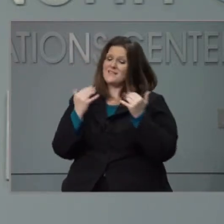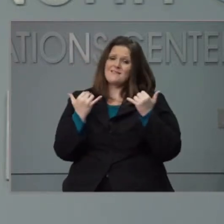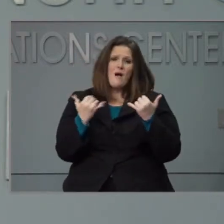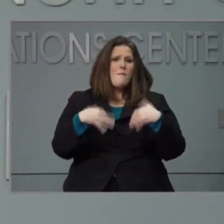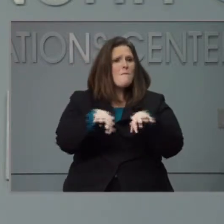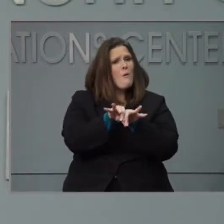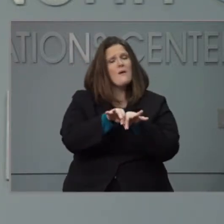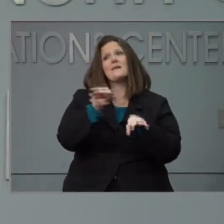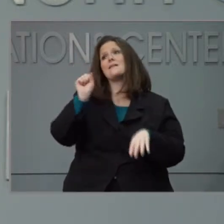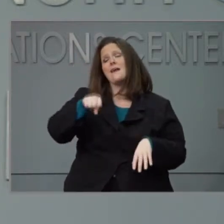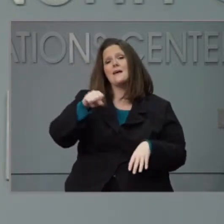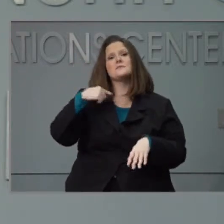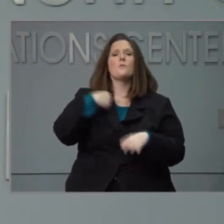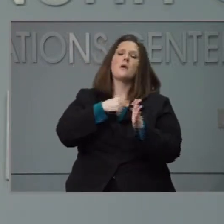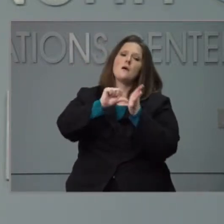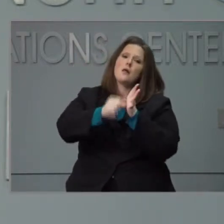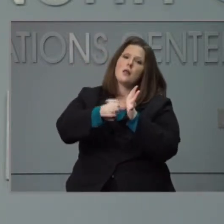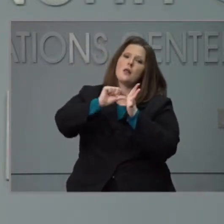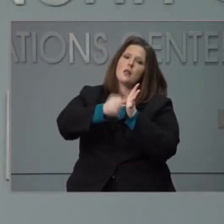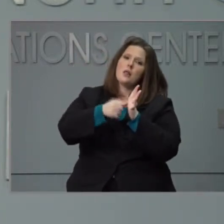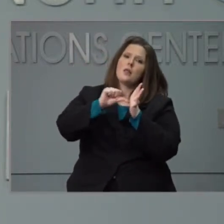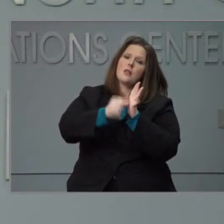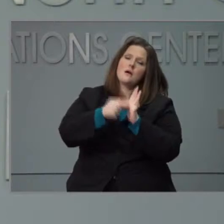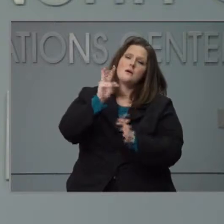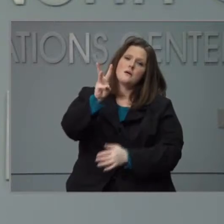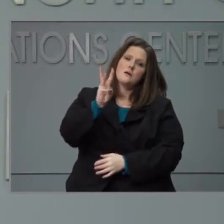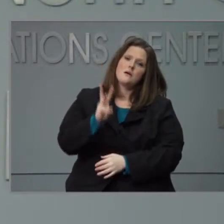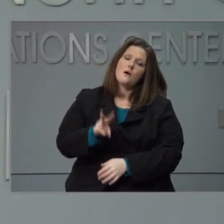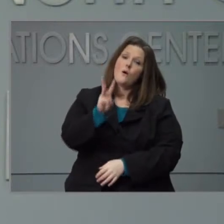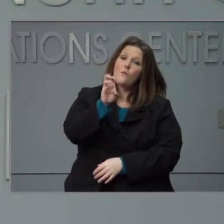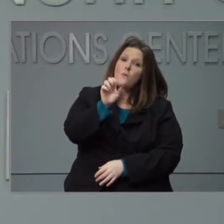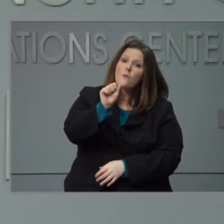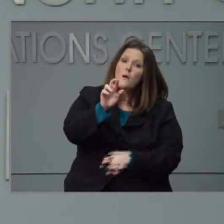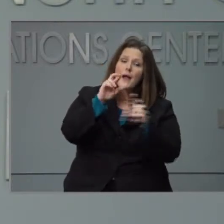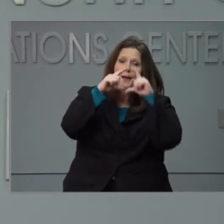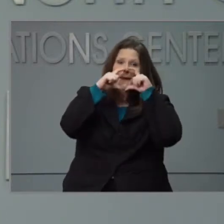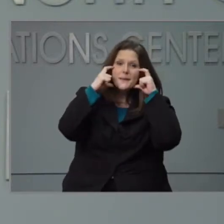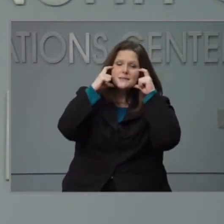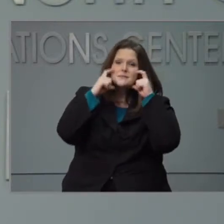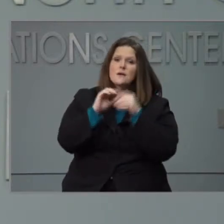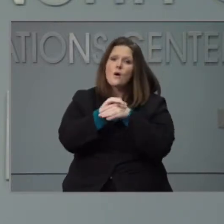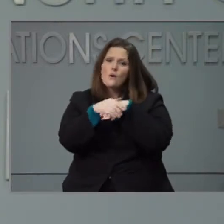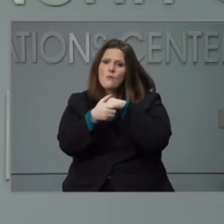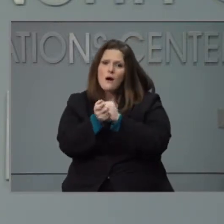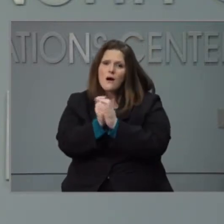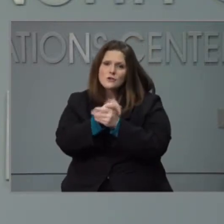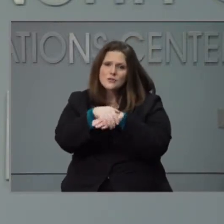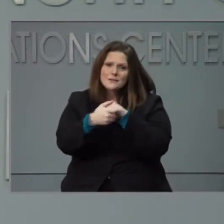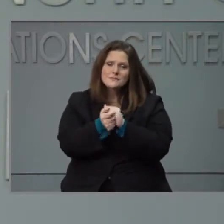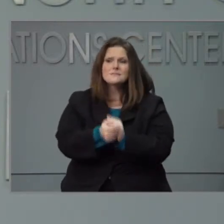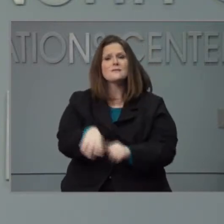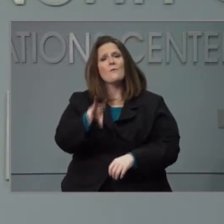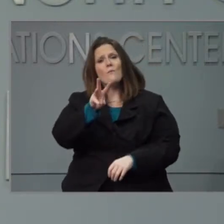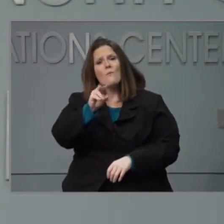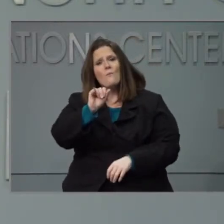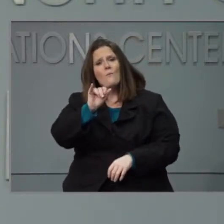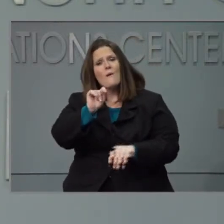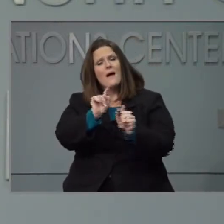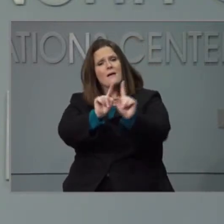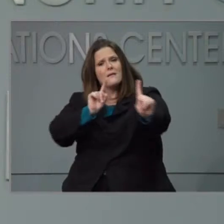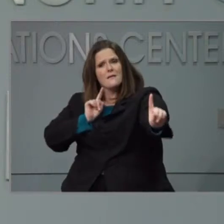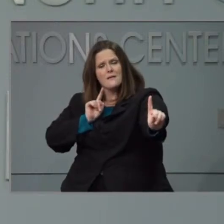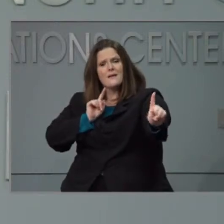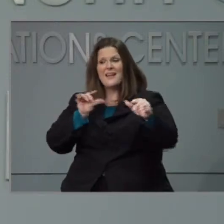basics. Yes, wear a mask, wash your hands, wait 6 feet apart from other people. These are